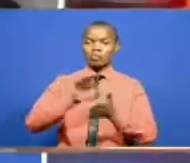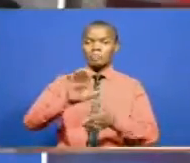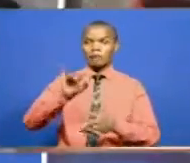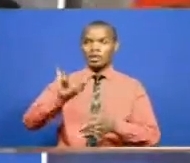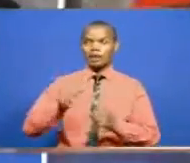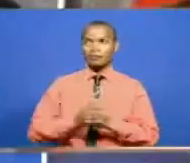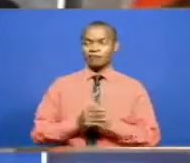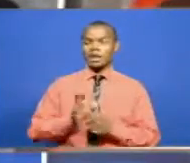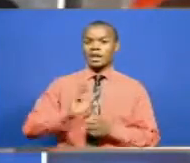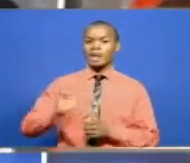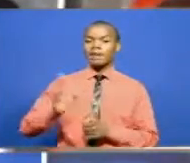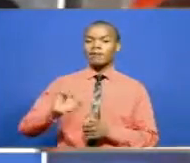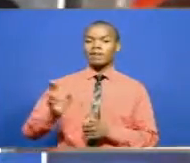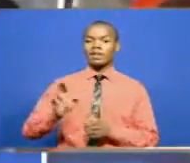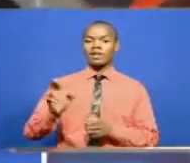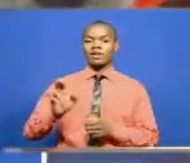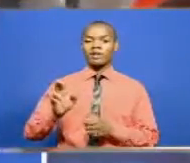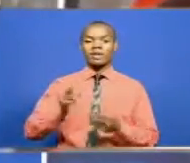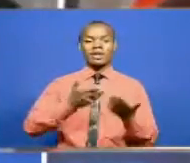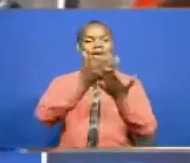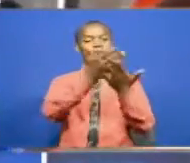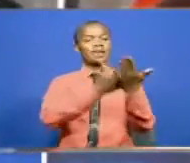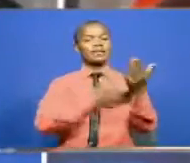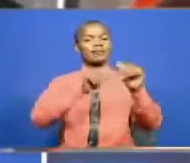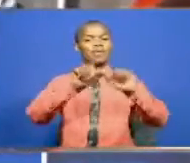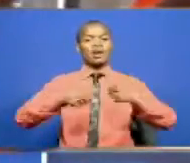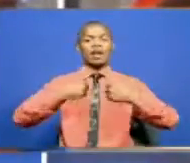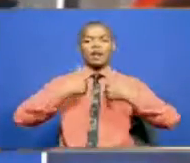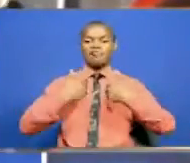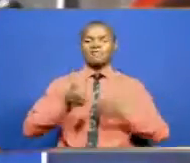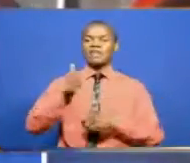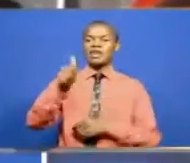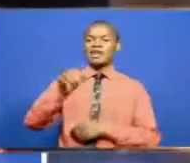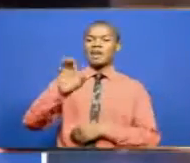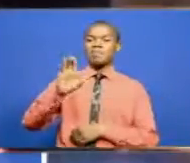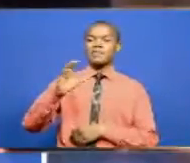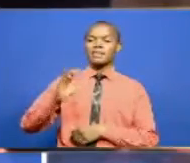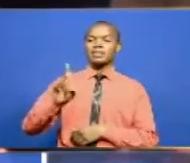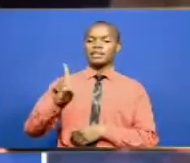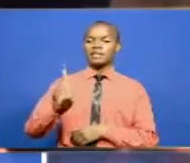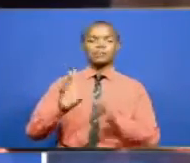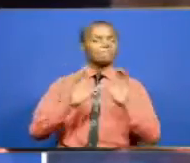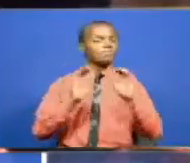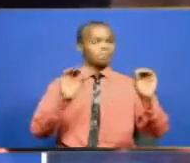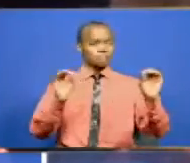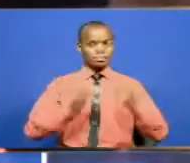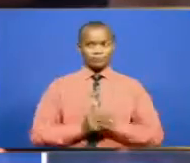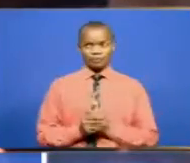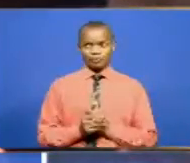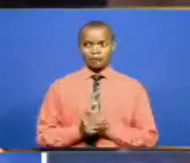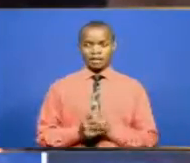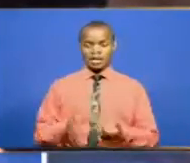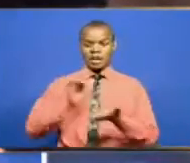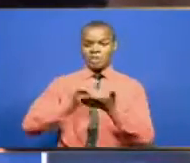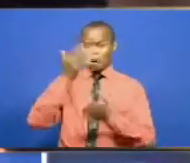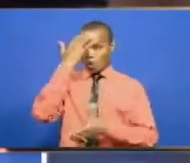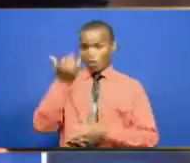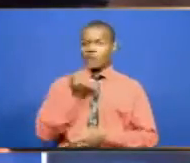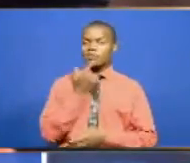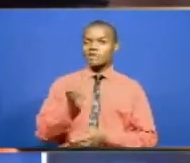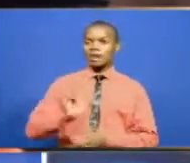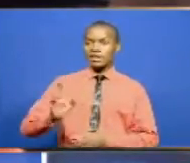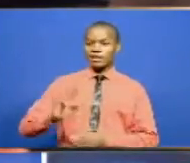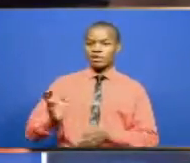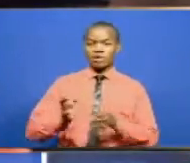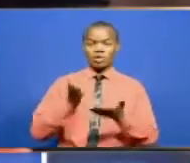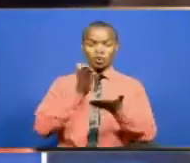exam. We can't have questions of A, B, C, D. And that is why we are saying the referendum will either be